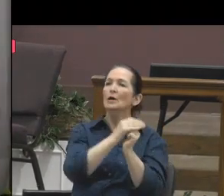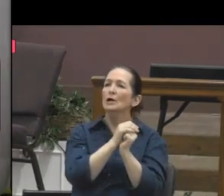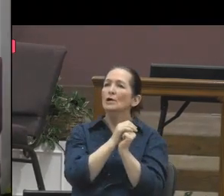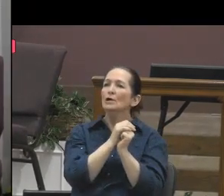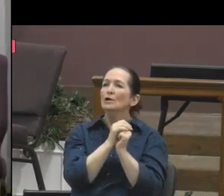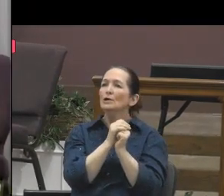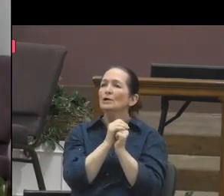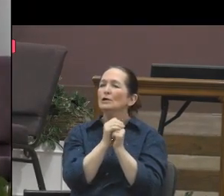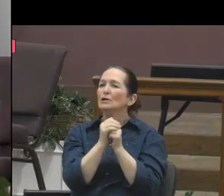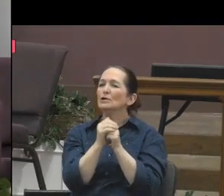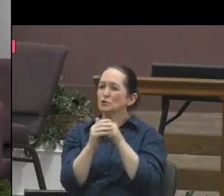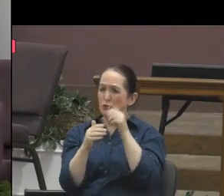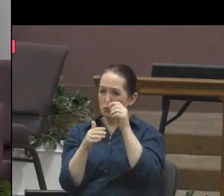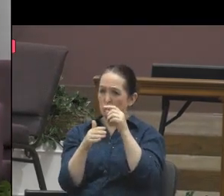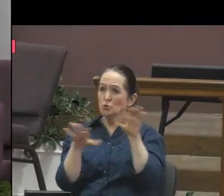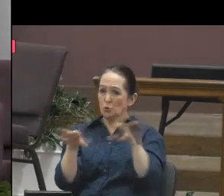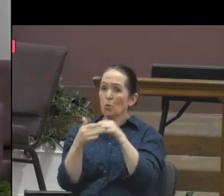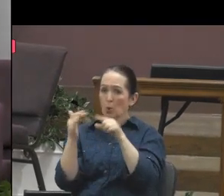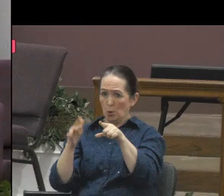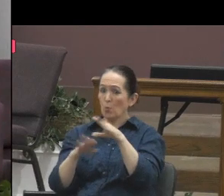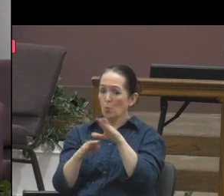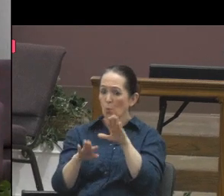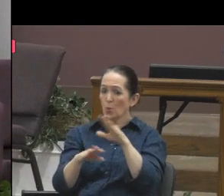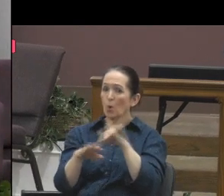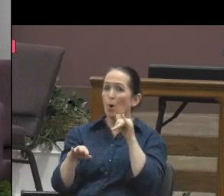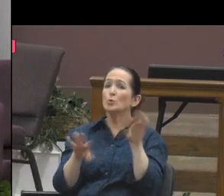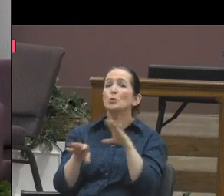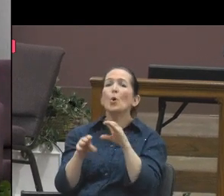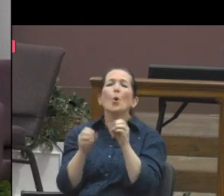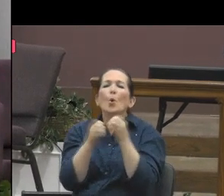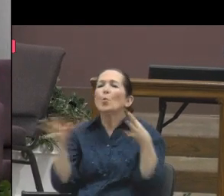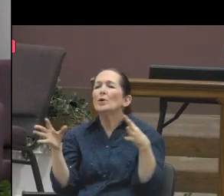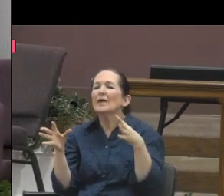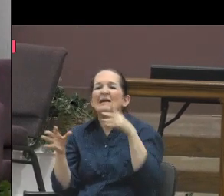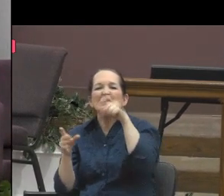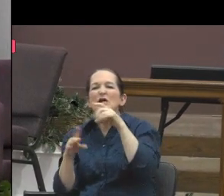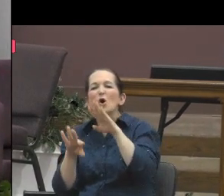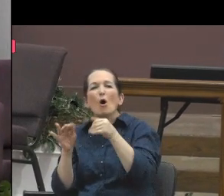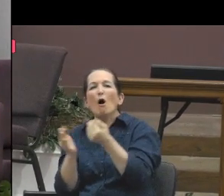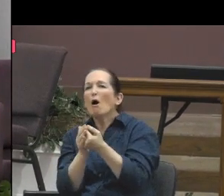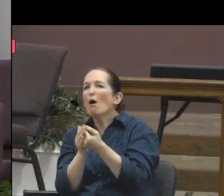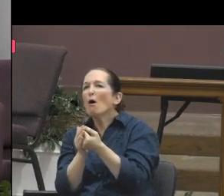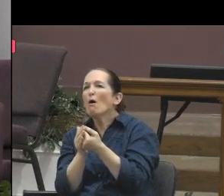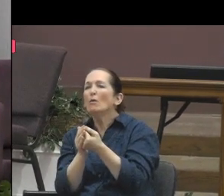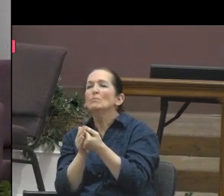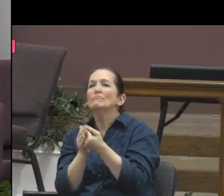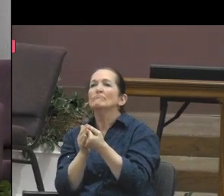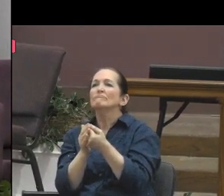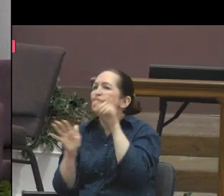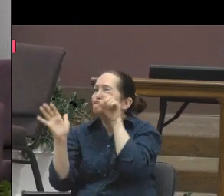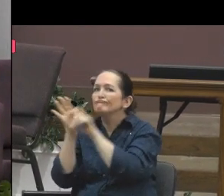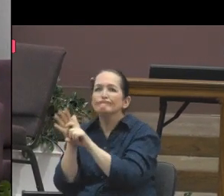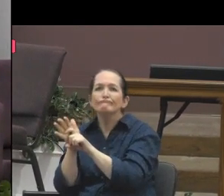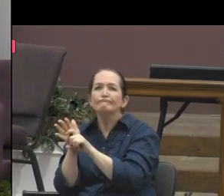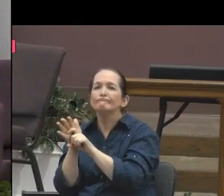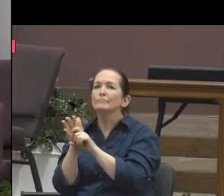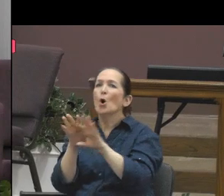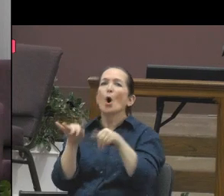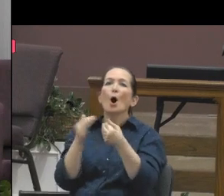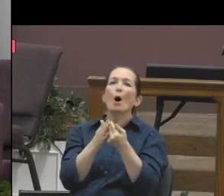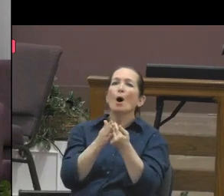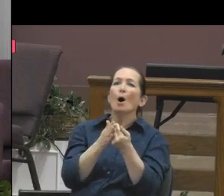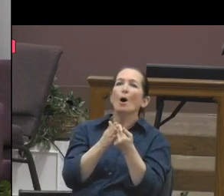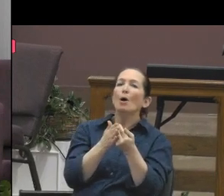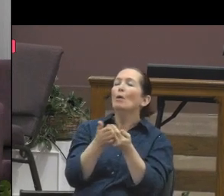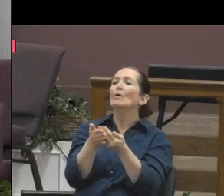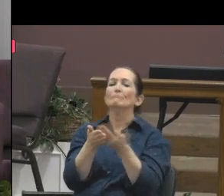is to do what you were called to do without needing all of the recognition, all of the